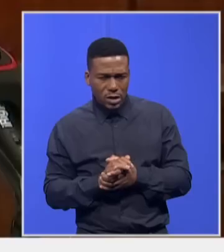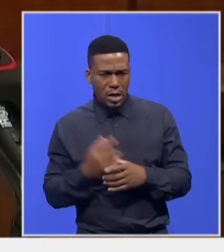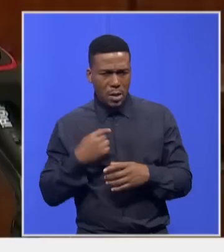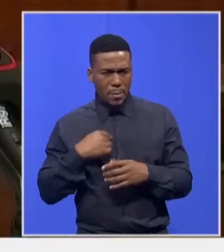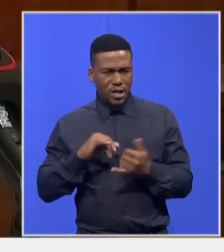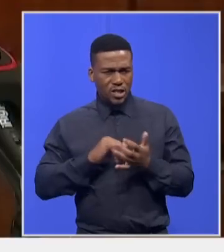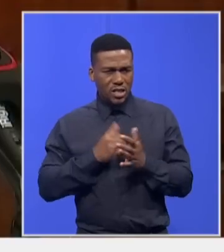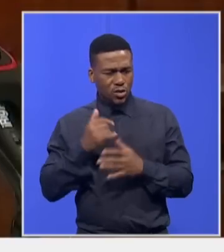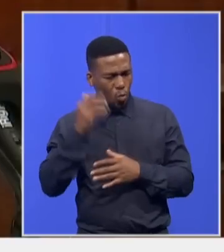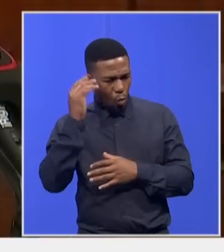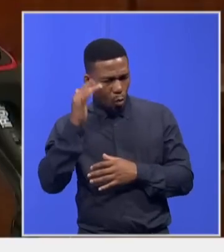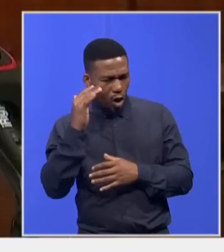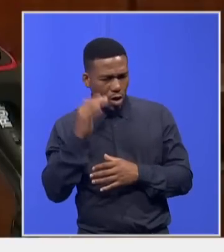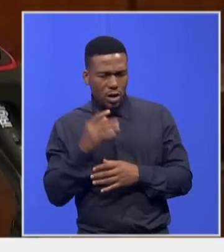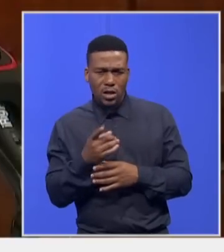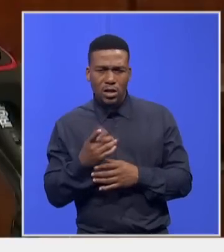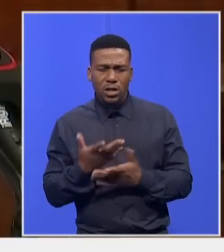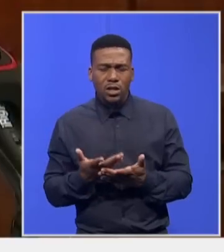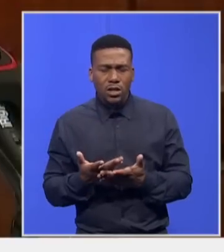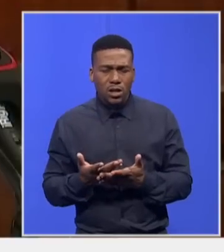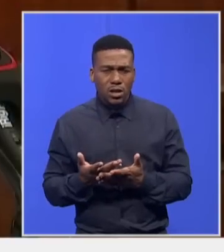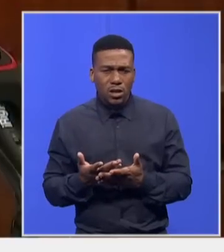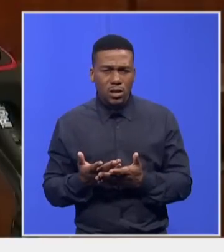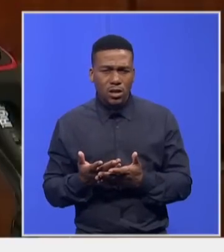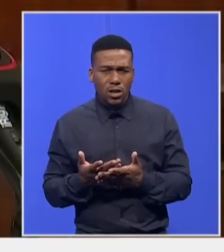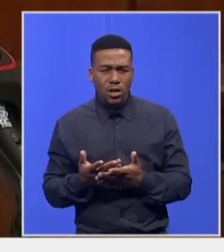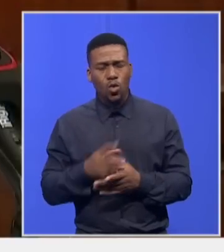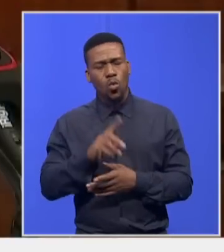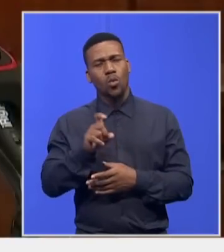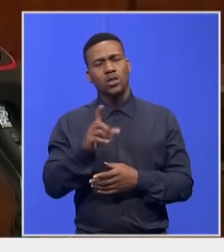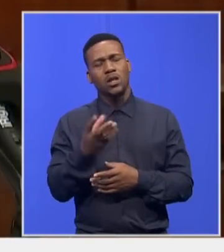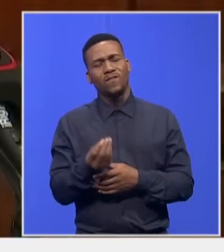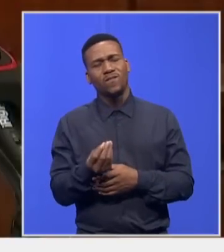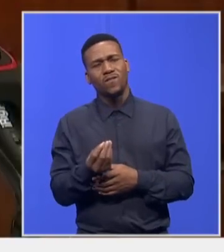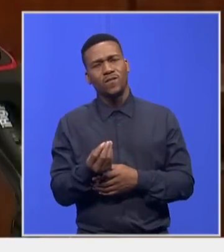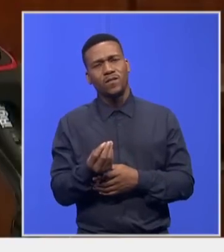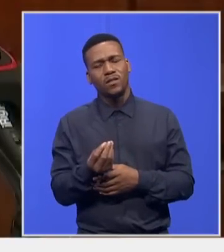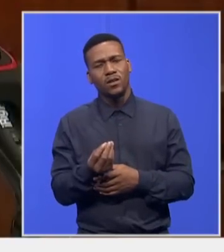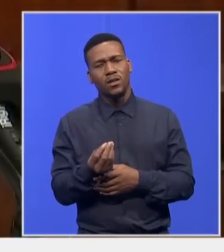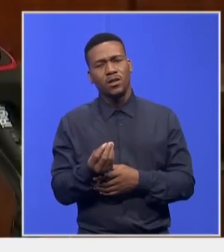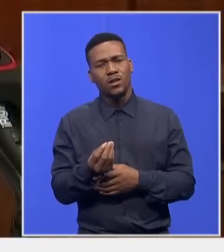looks like. And then I have this question,